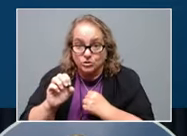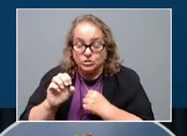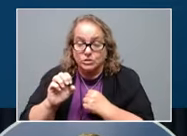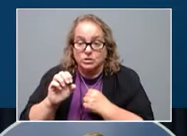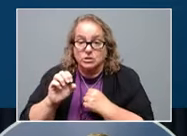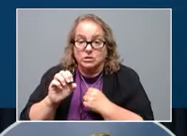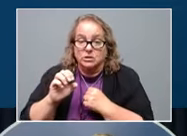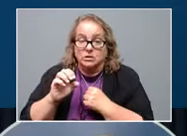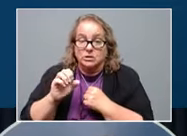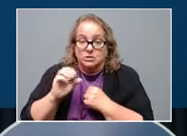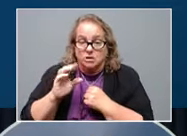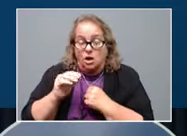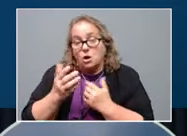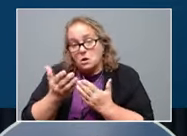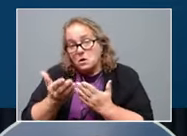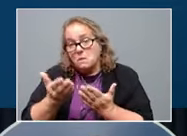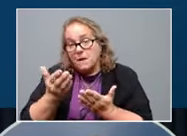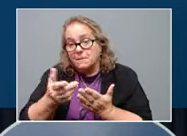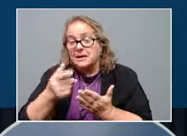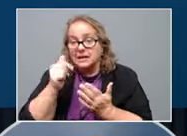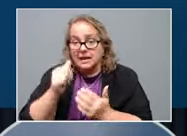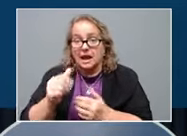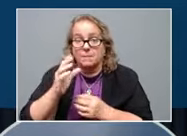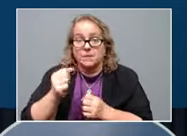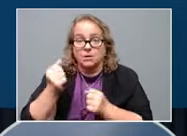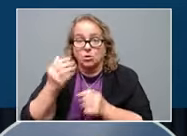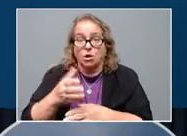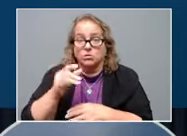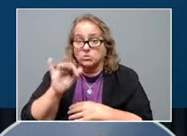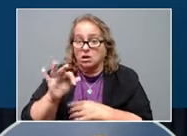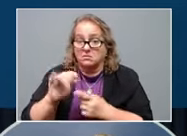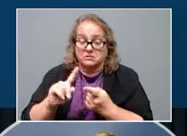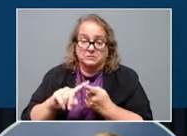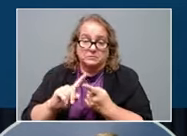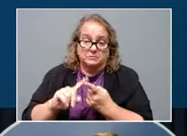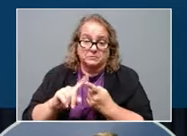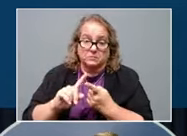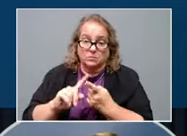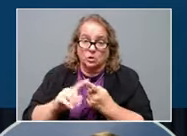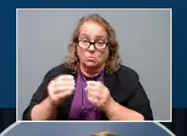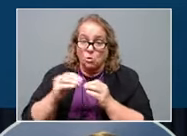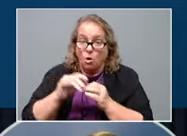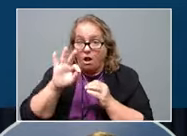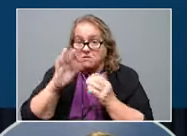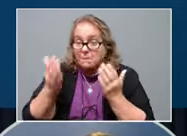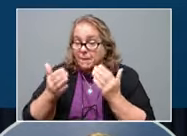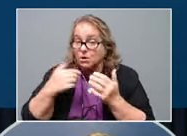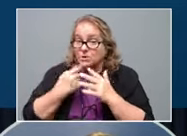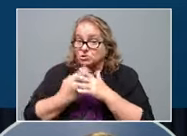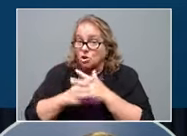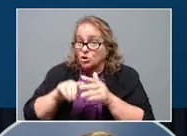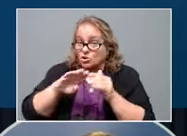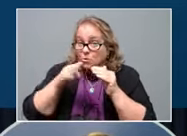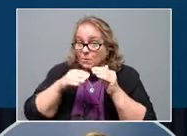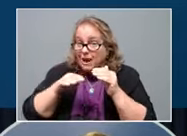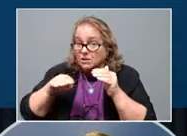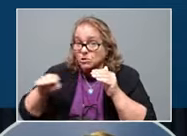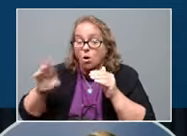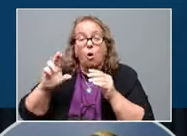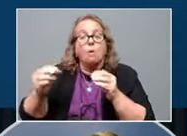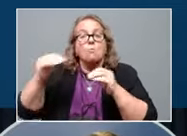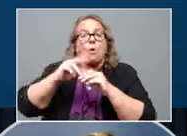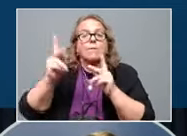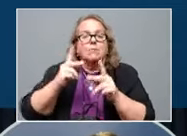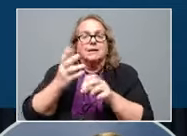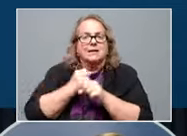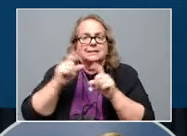function of a couple things. Again, could be more of a plateauing, but more people getting tested. More people get tested